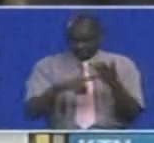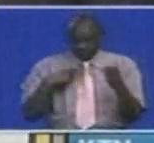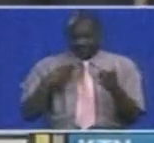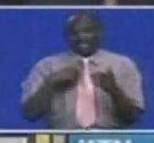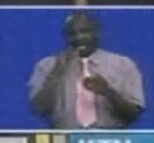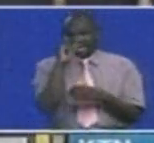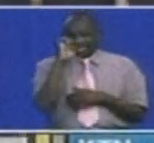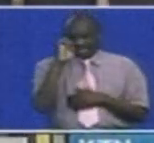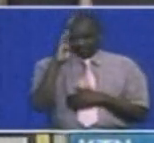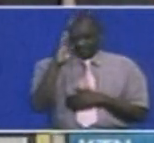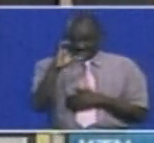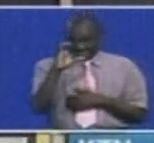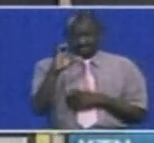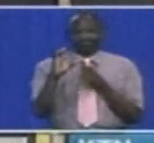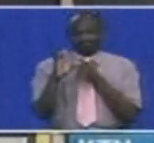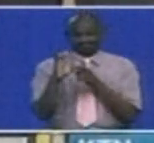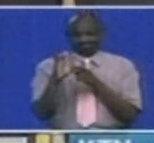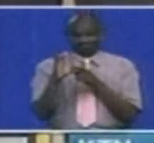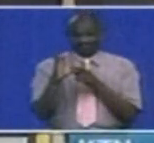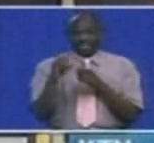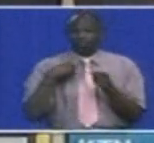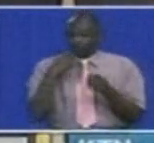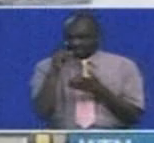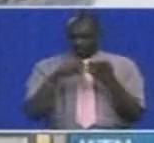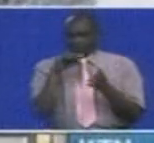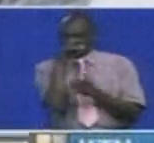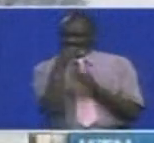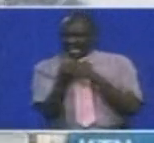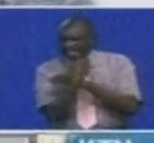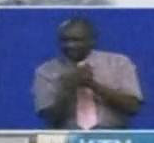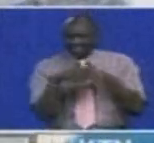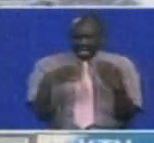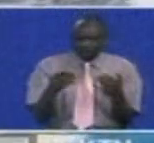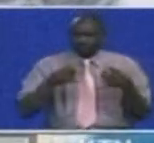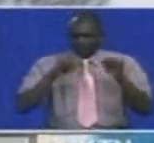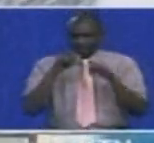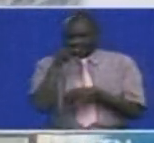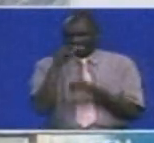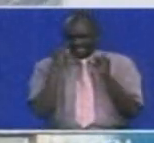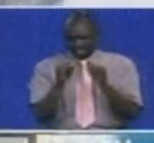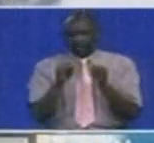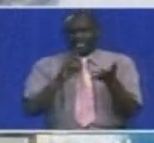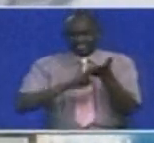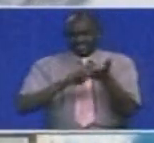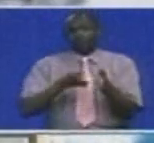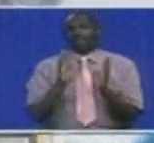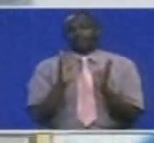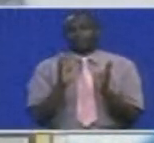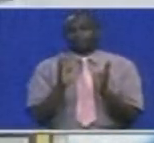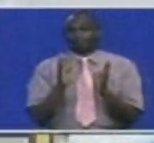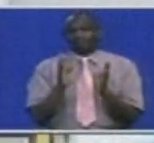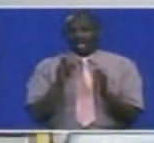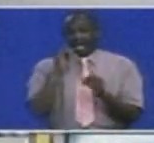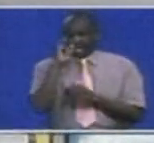and Boundaries Commission, IEBC, to seek advice on how to best implement the new registration system. The